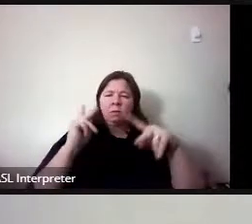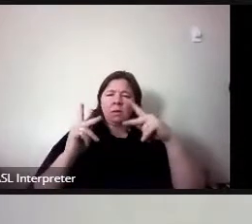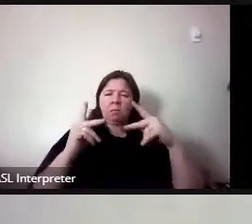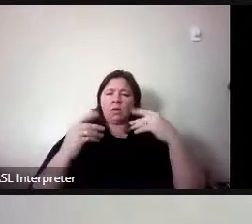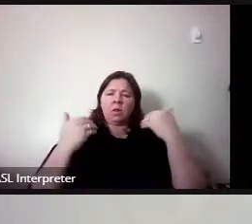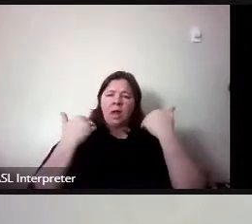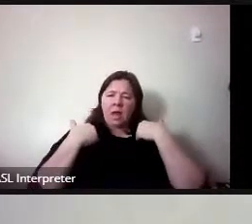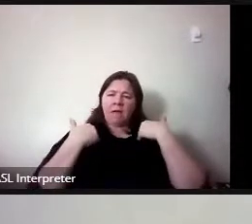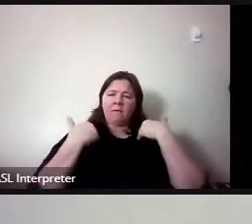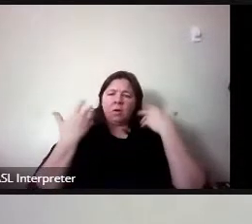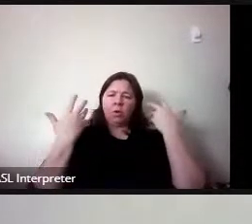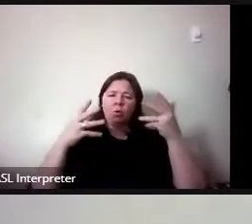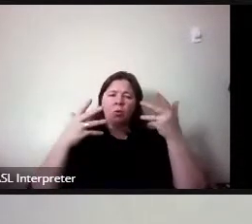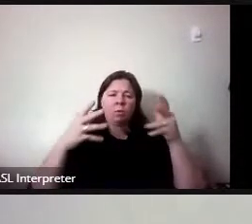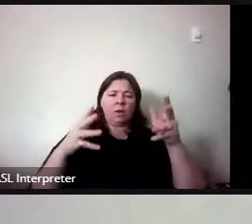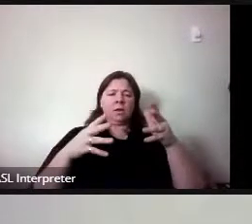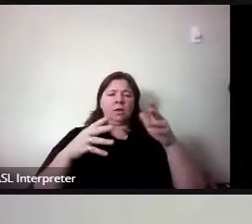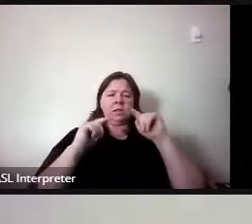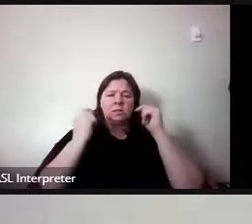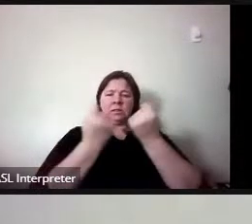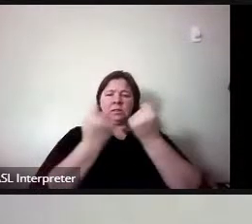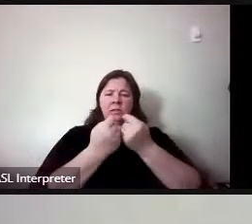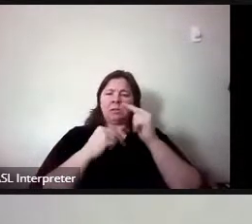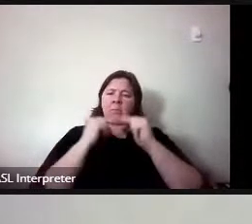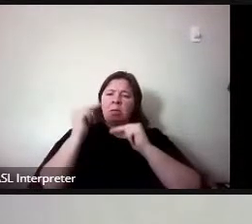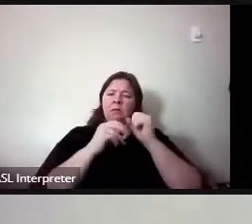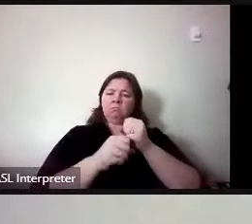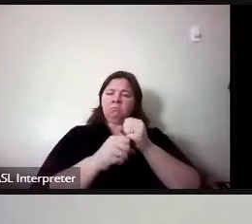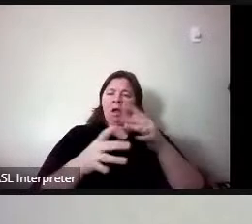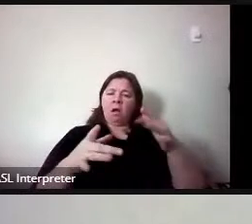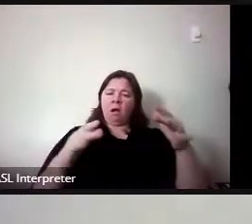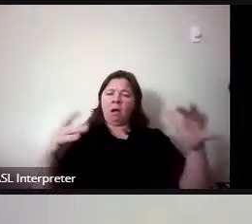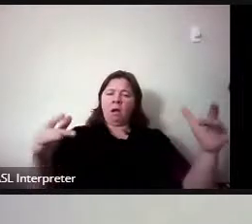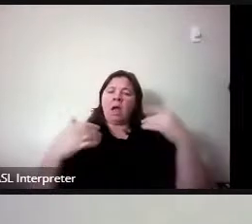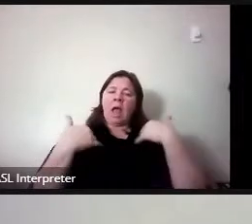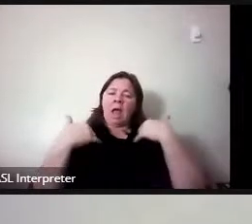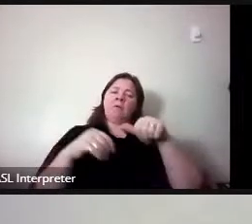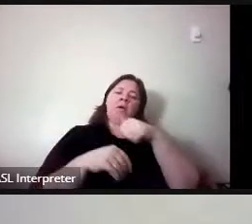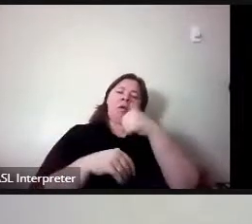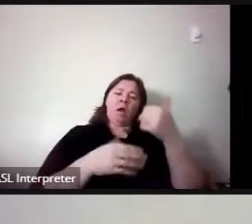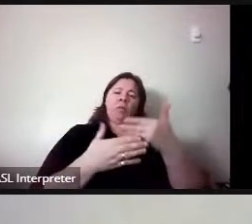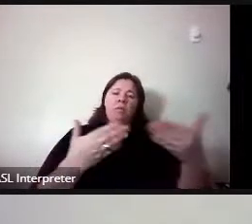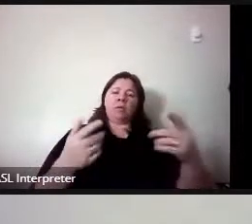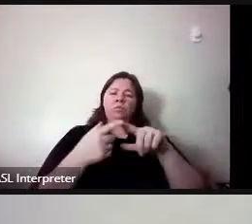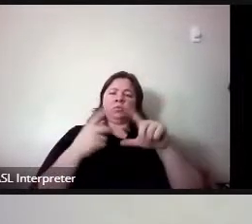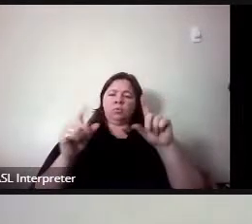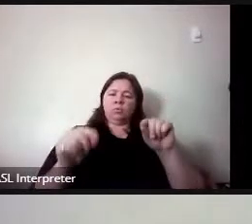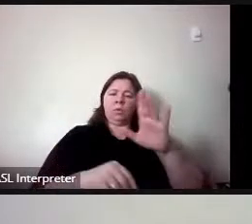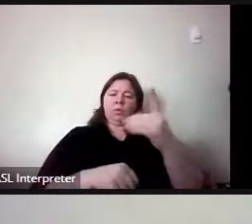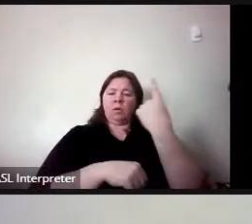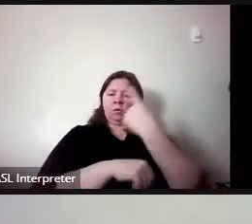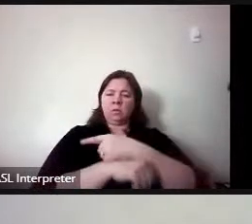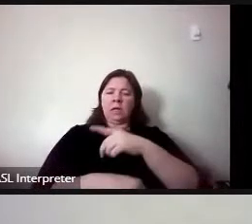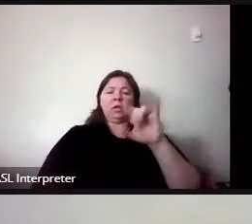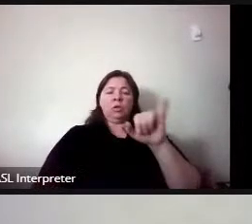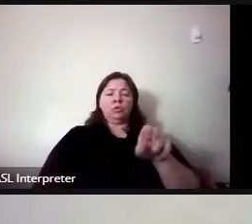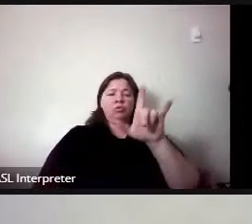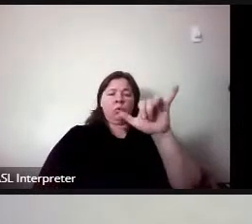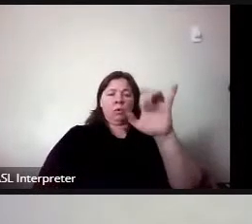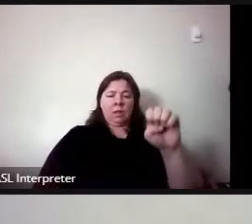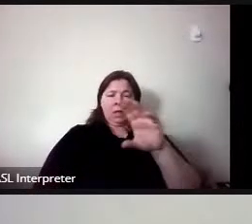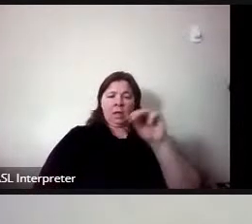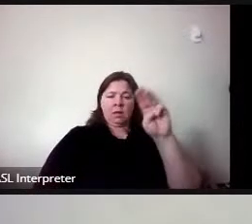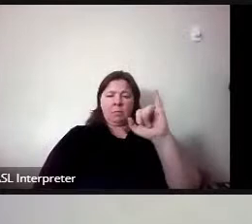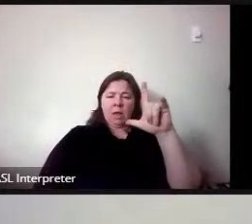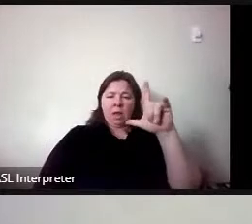have teams that they're building, who have other things to do with their day. Julie and Milo, we have these